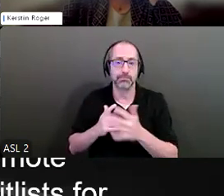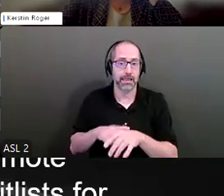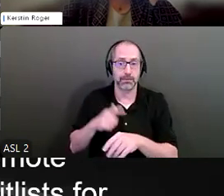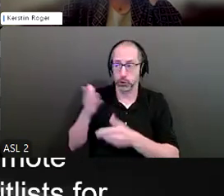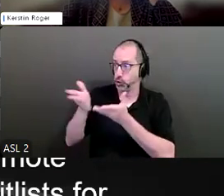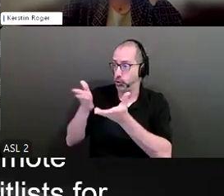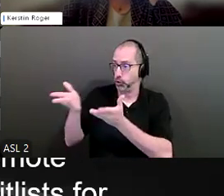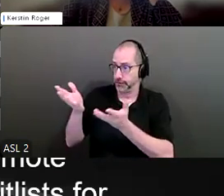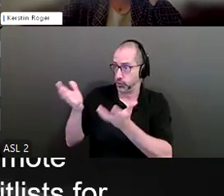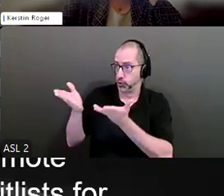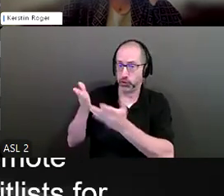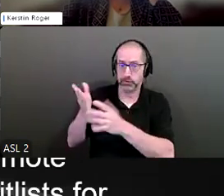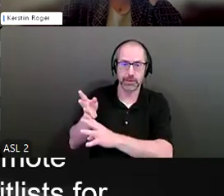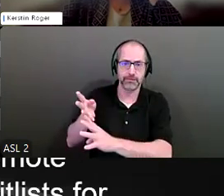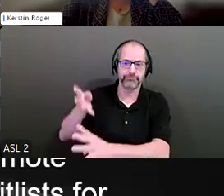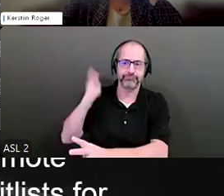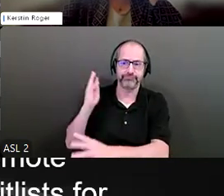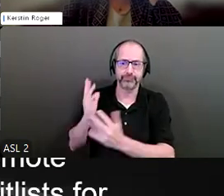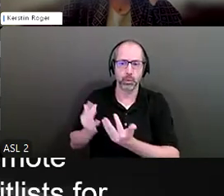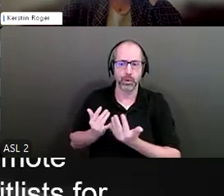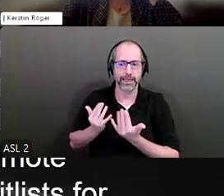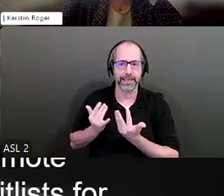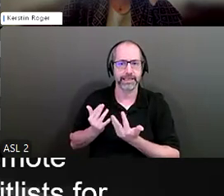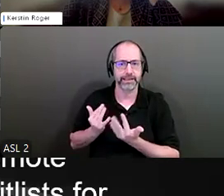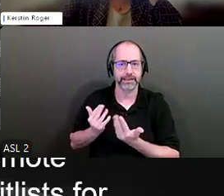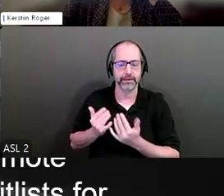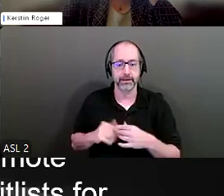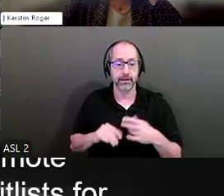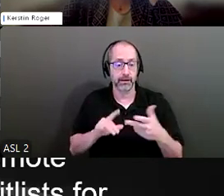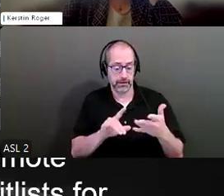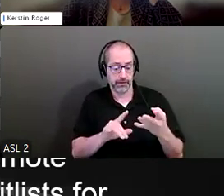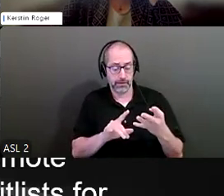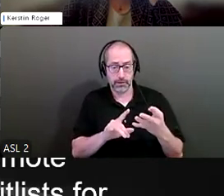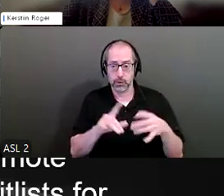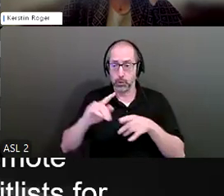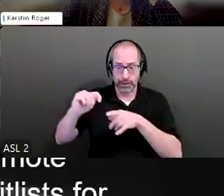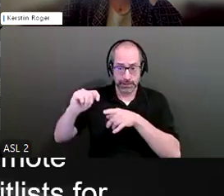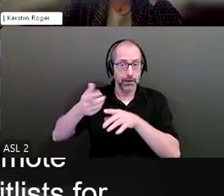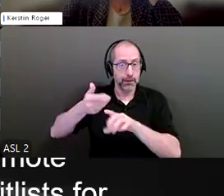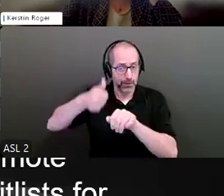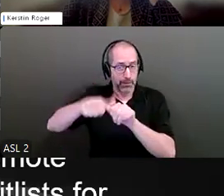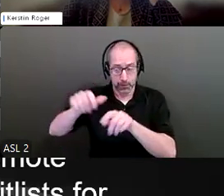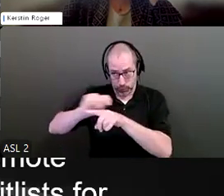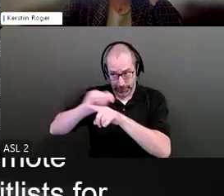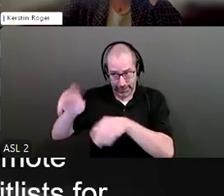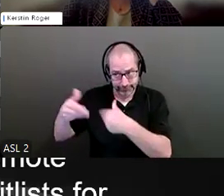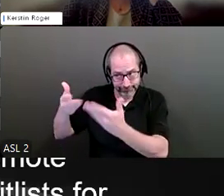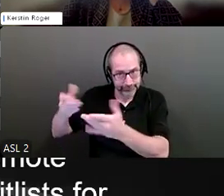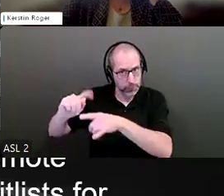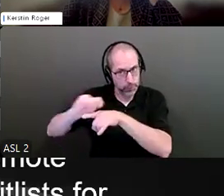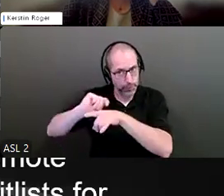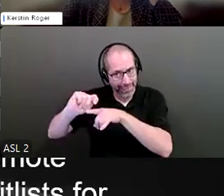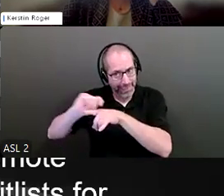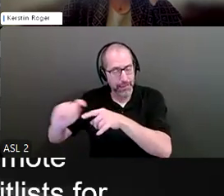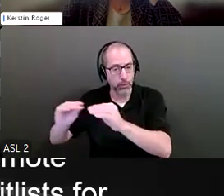services. And along with the training recommendation that was in the previous number